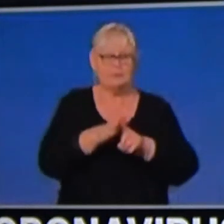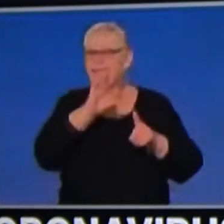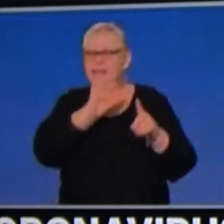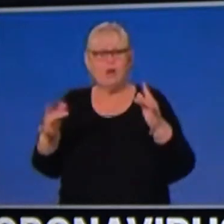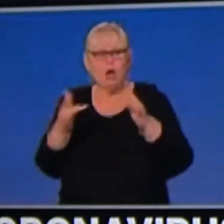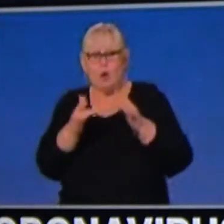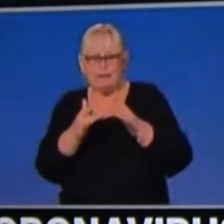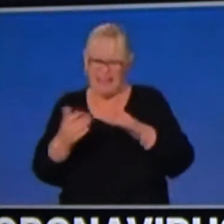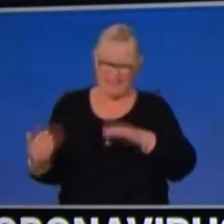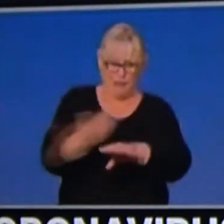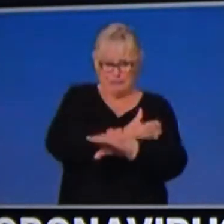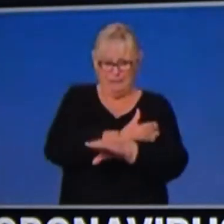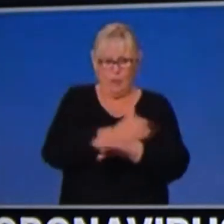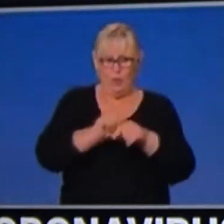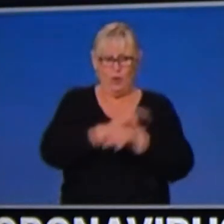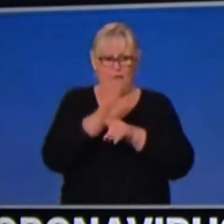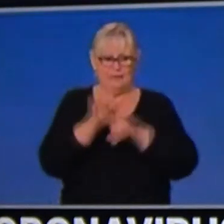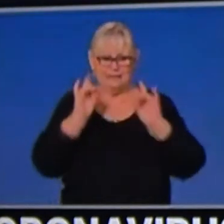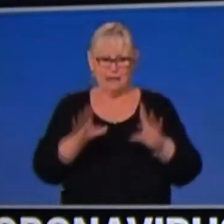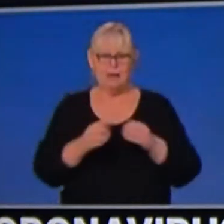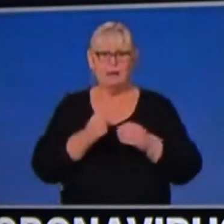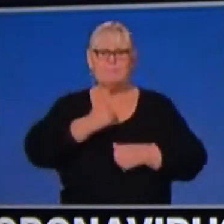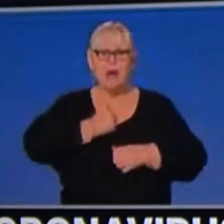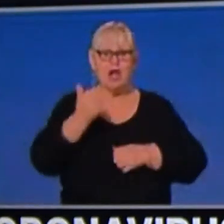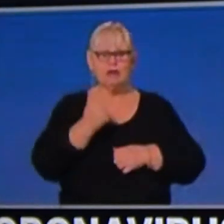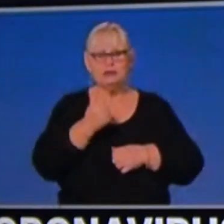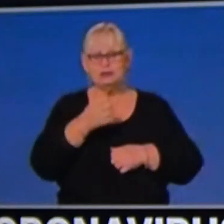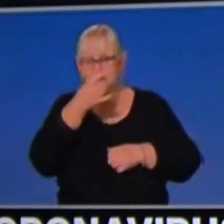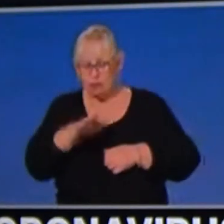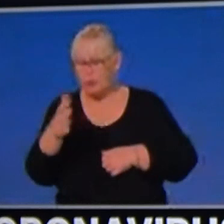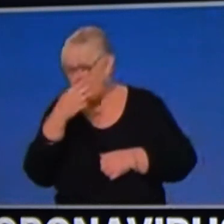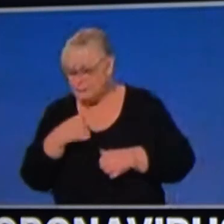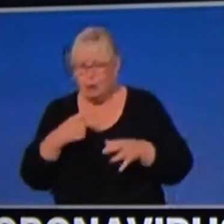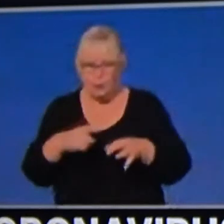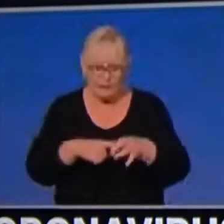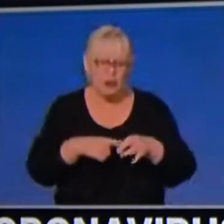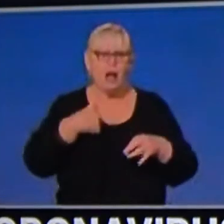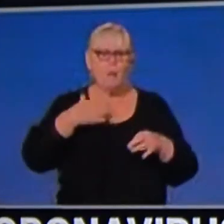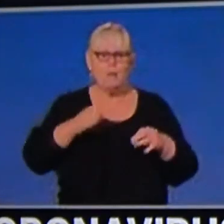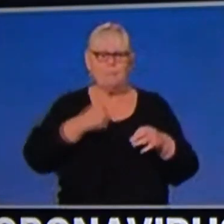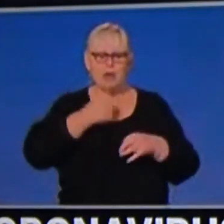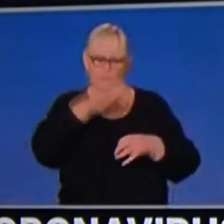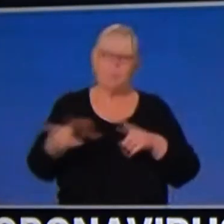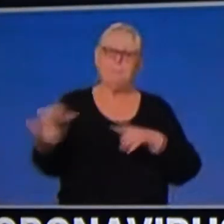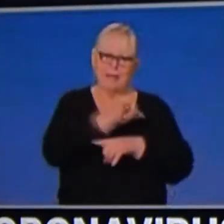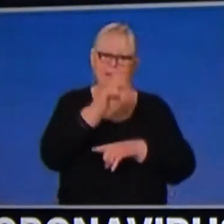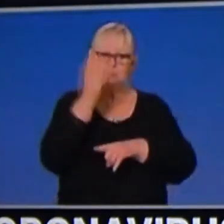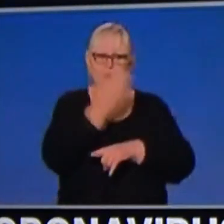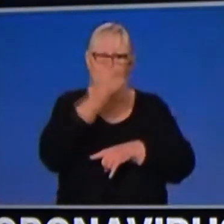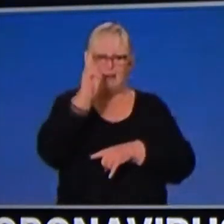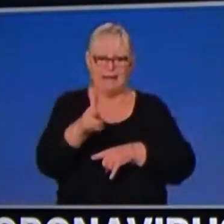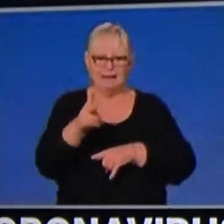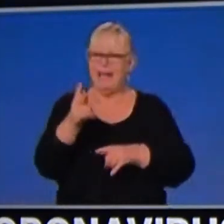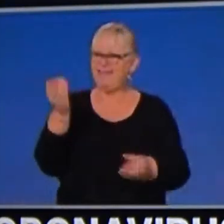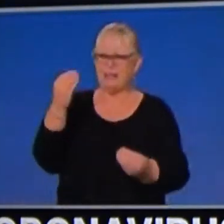was before COVID-19. And in relation to my own kids that you ask about, Sam, I want my kids to go back to school and to be